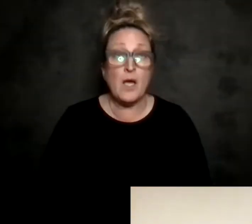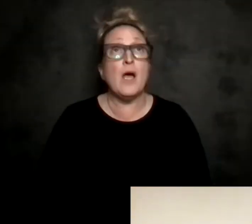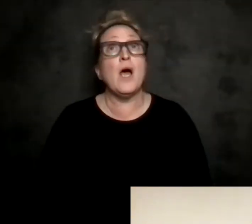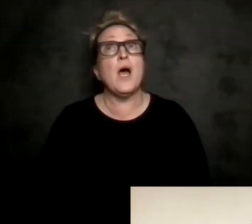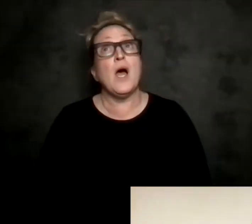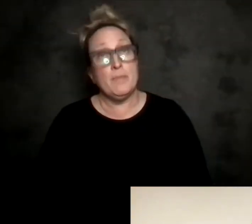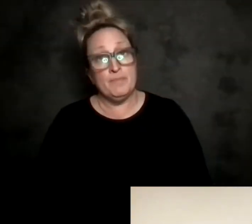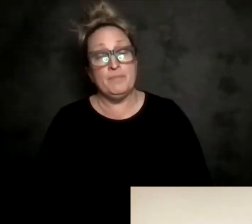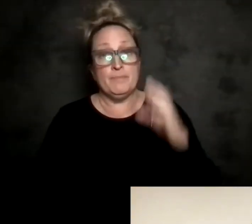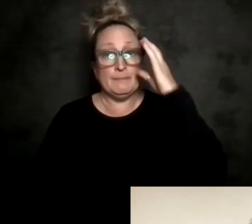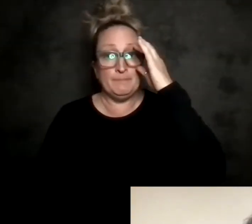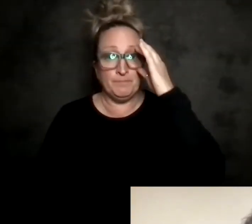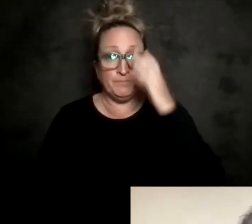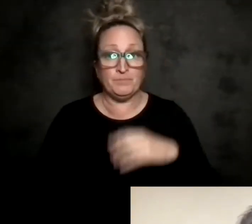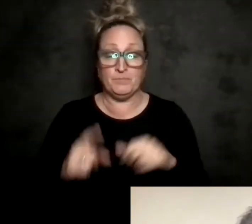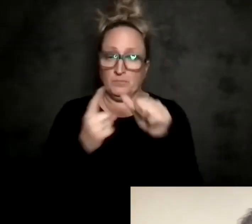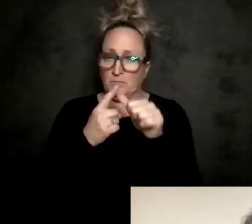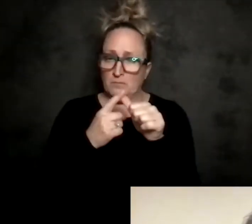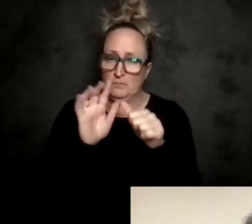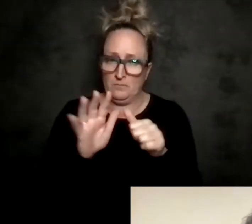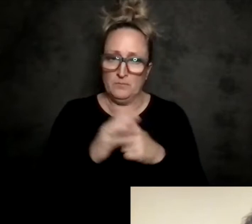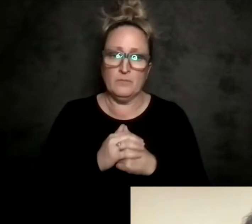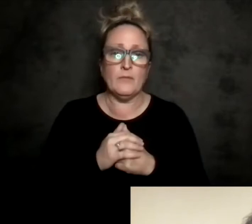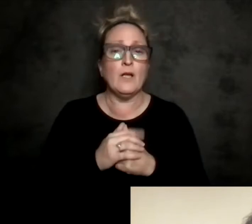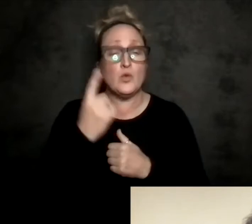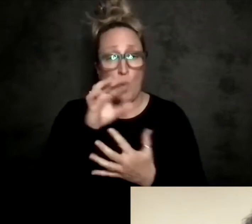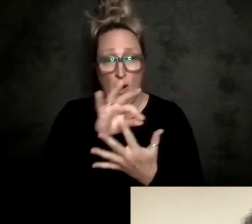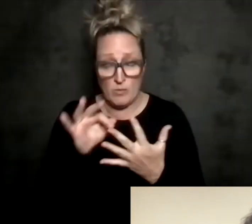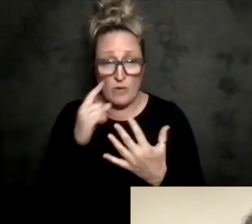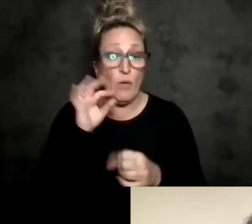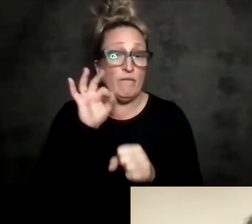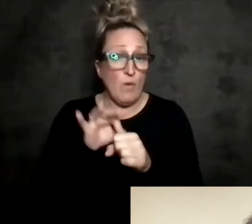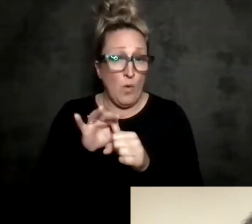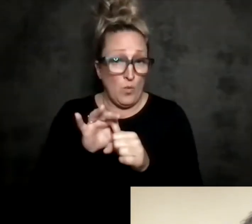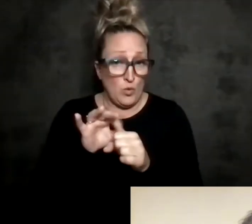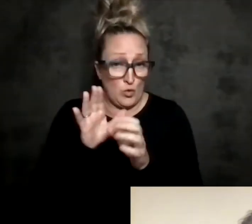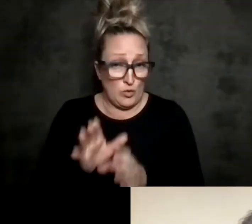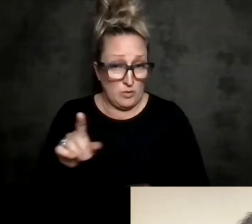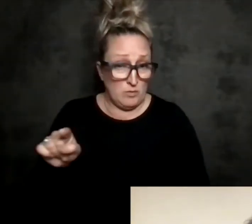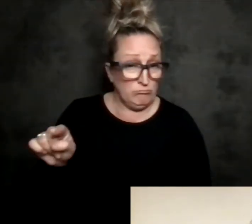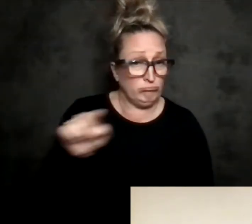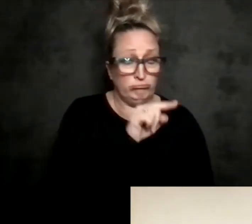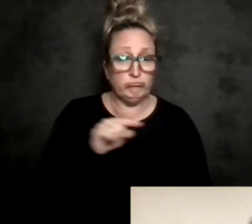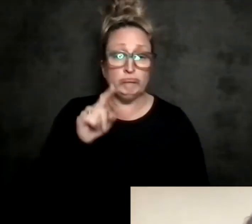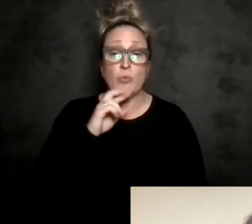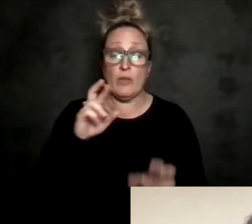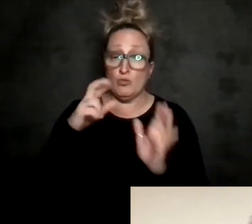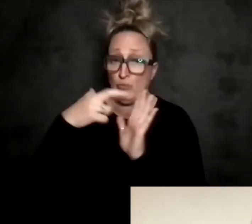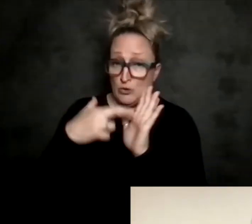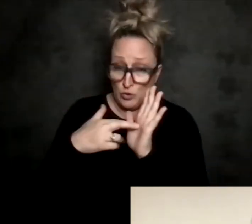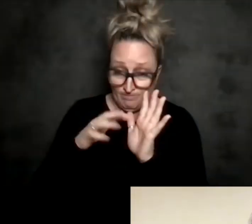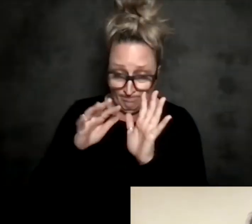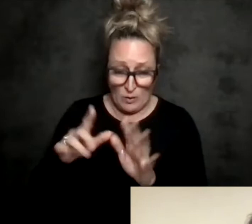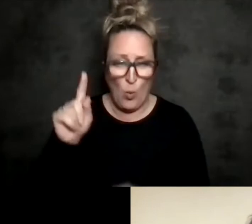So first, there is an option for voters where when they're registering,